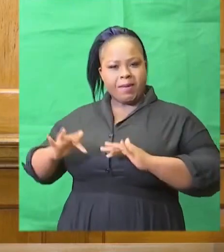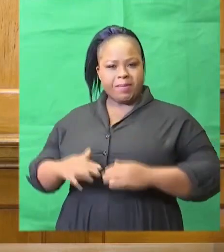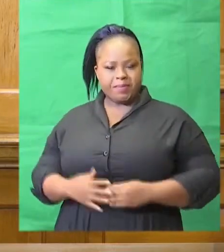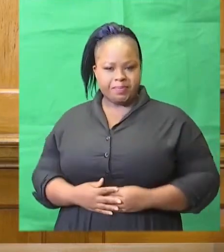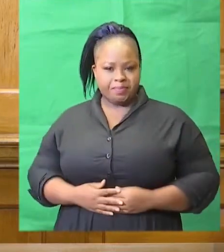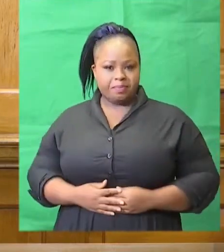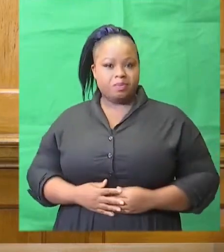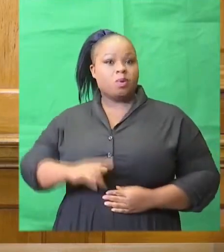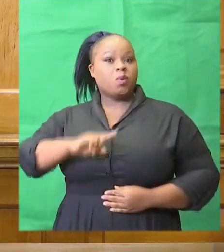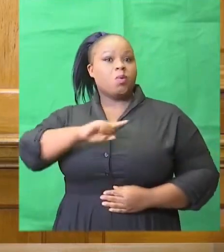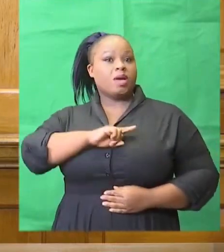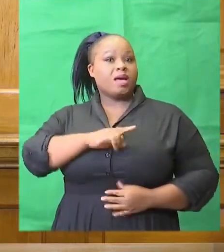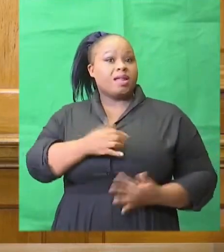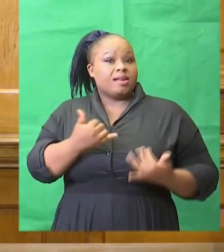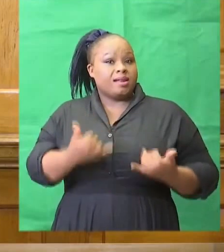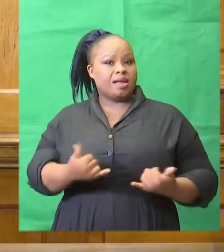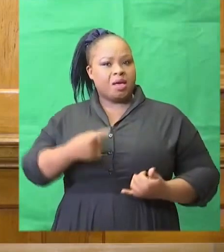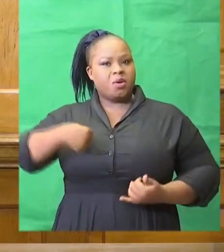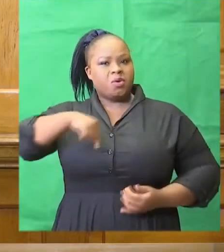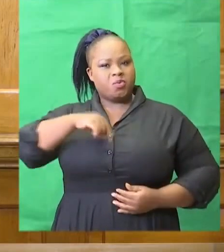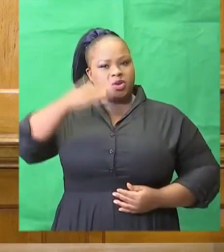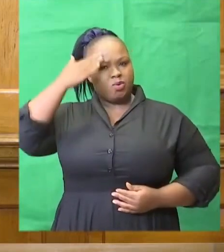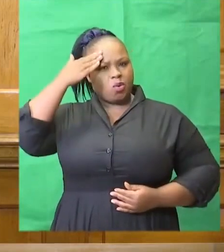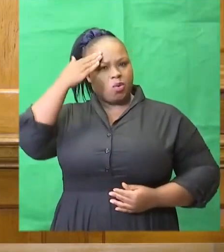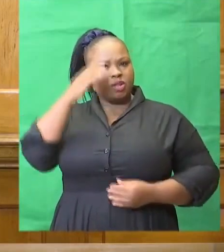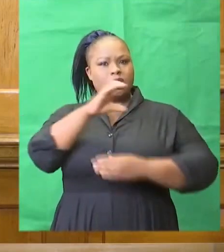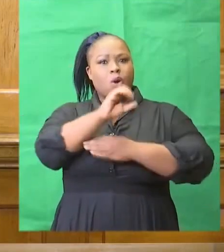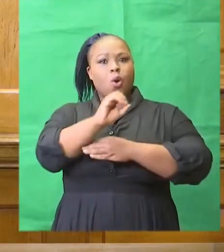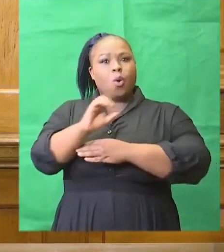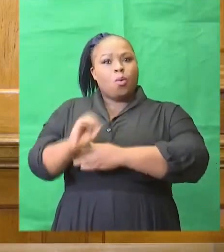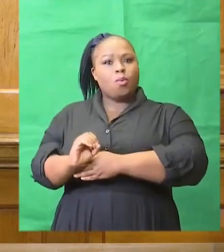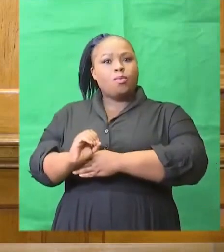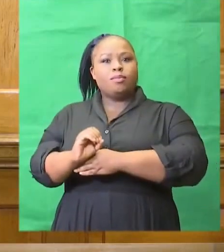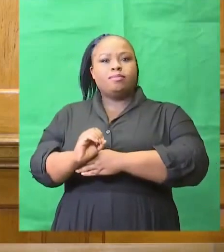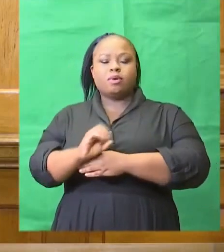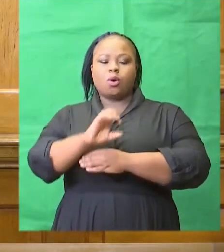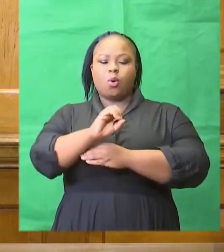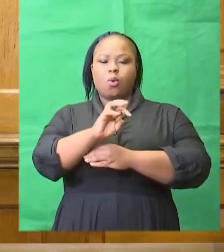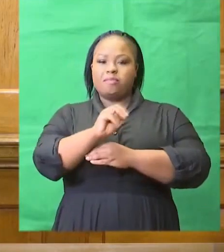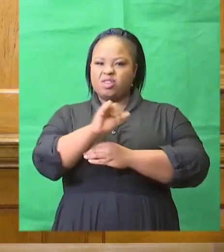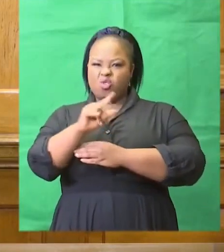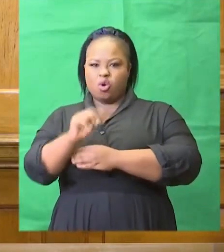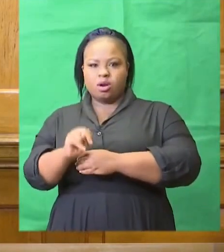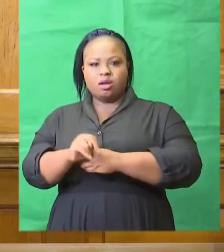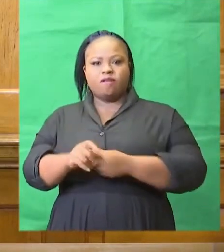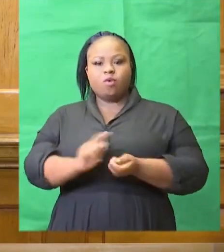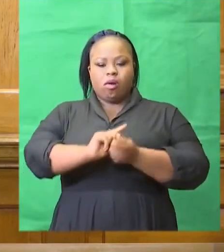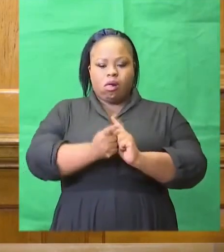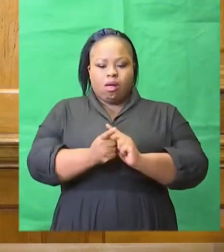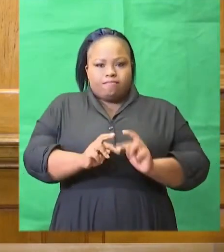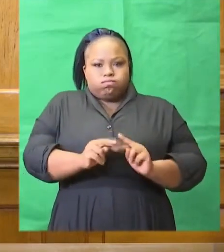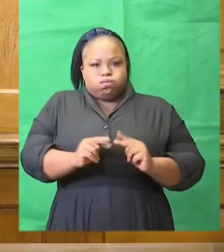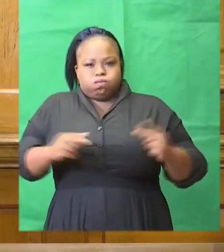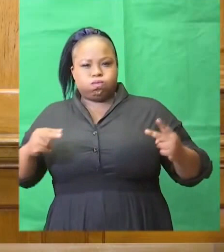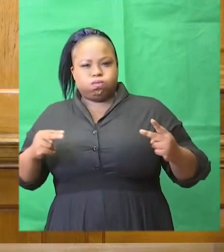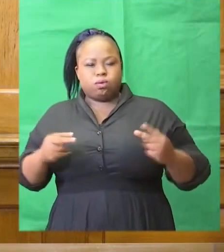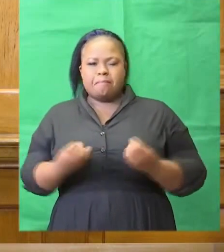we now know that Omicron has far more mutations than any previous